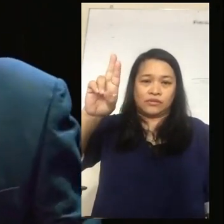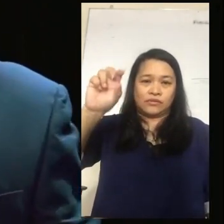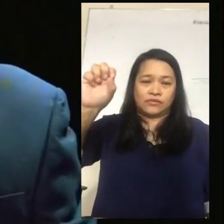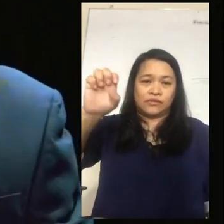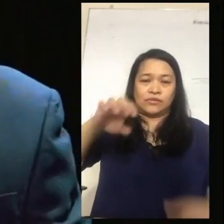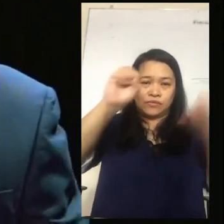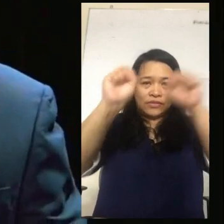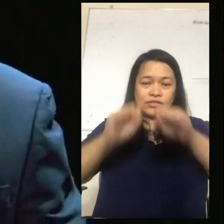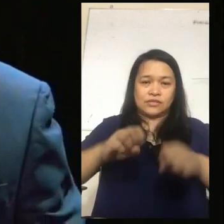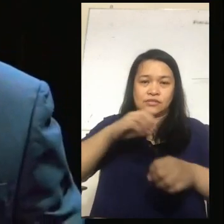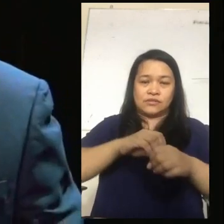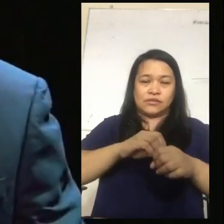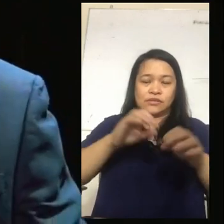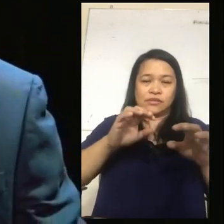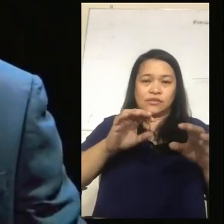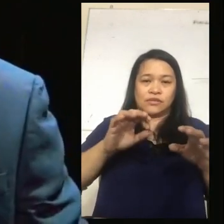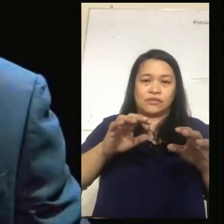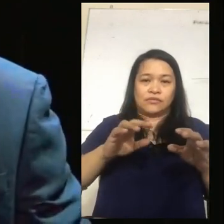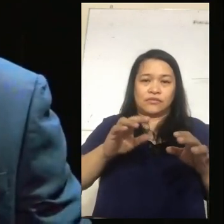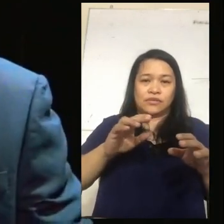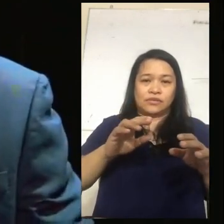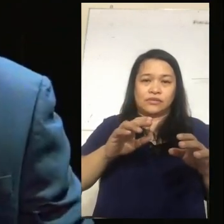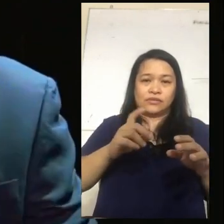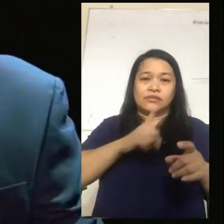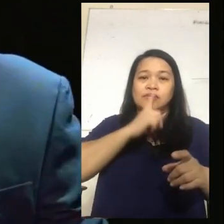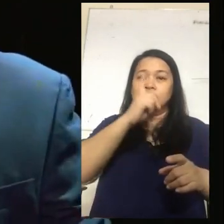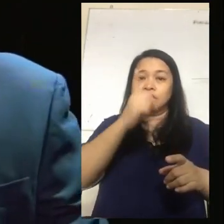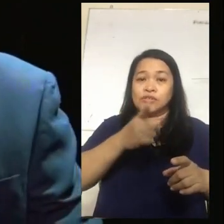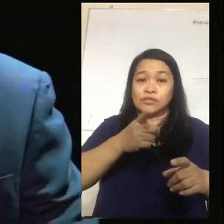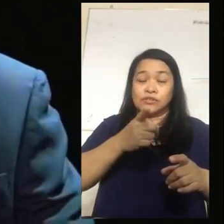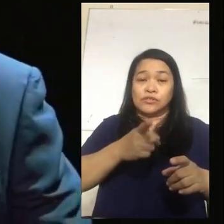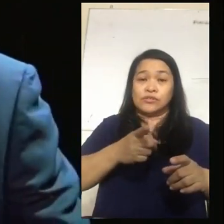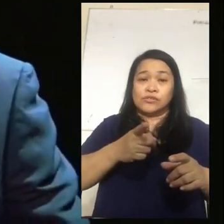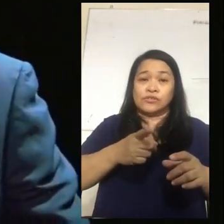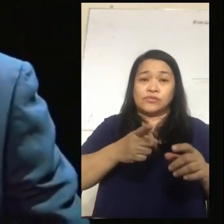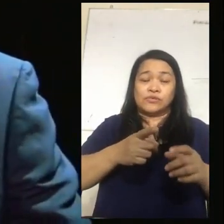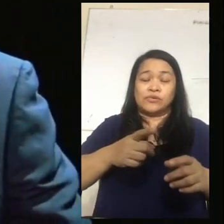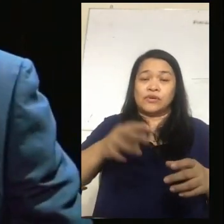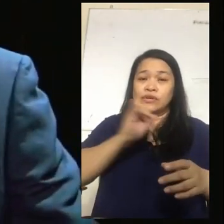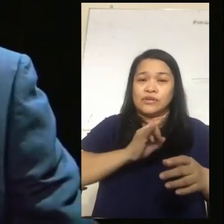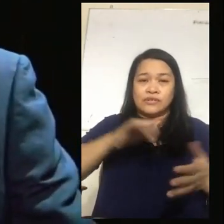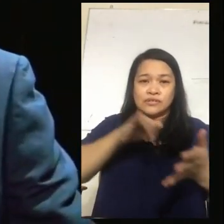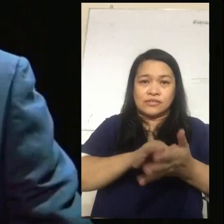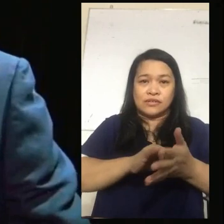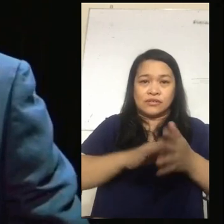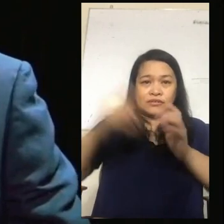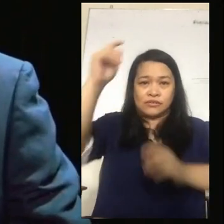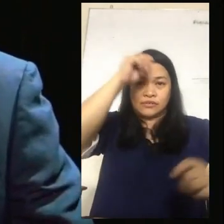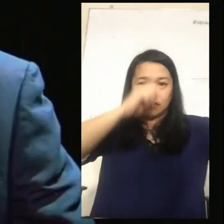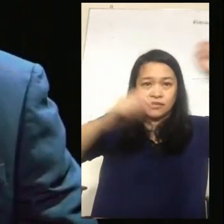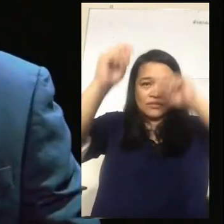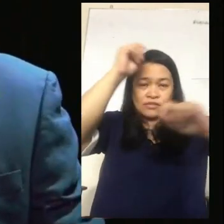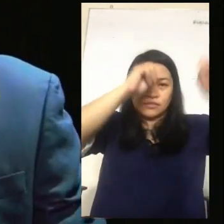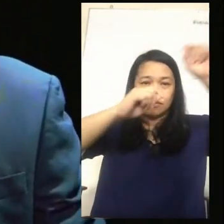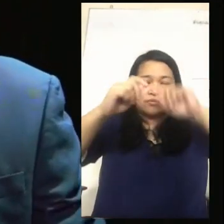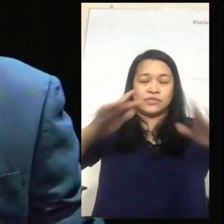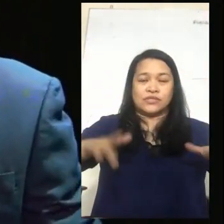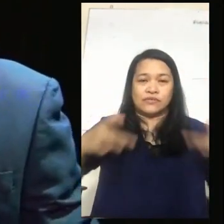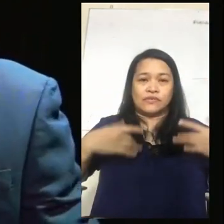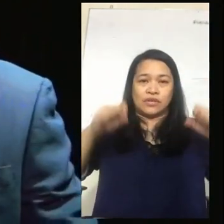full circle. But the fact remains that the storms of life can cause people